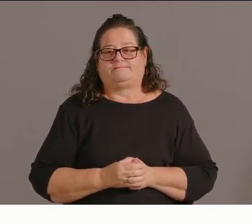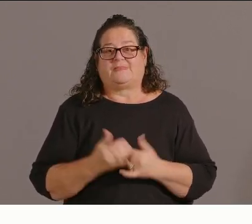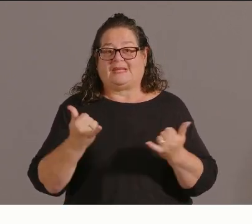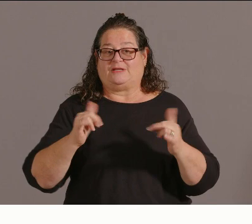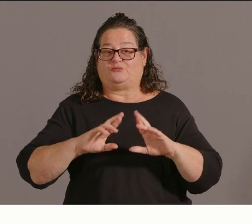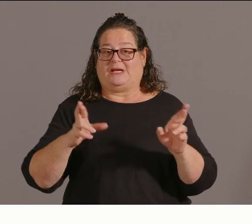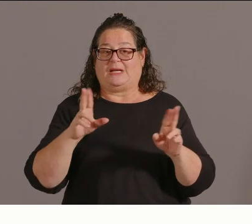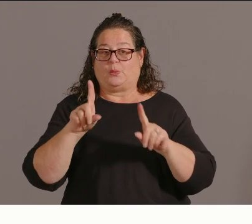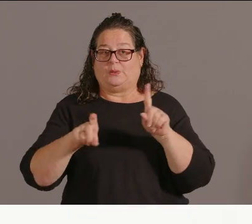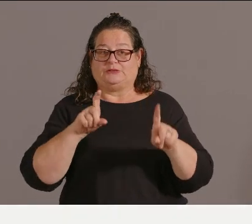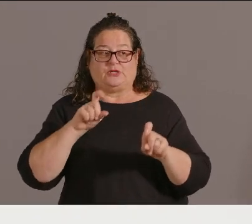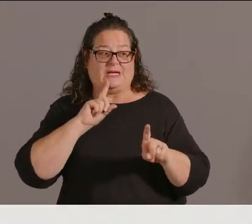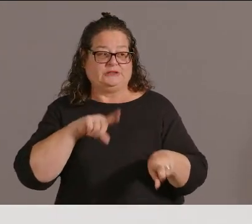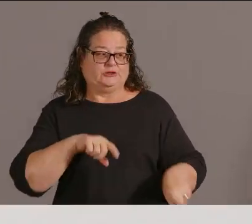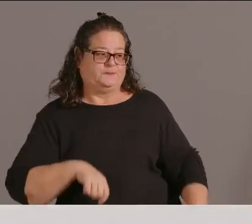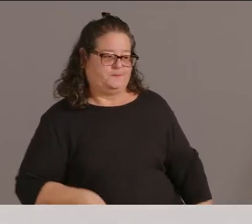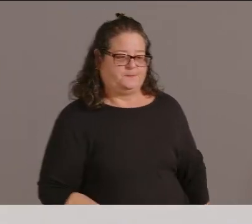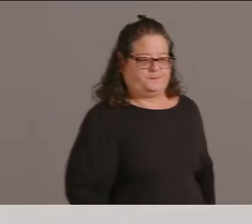questions.